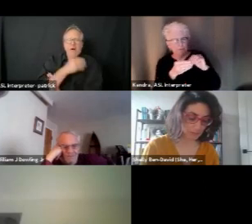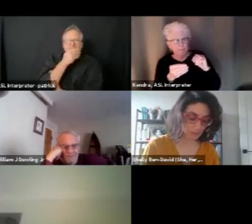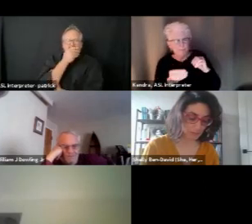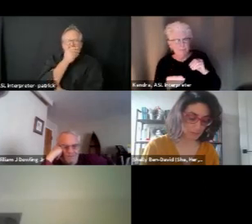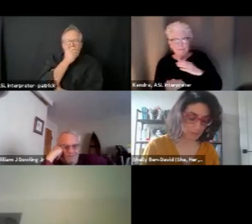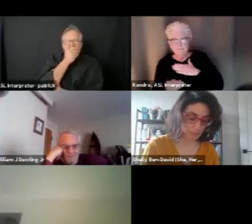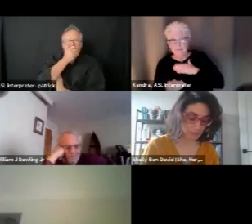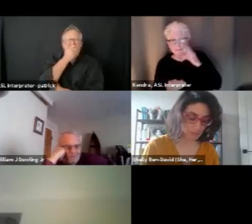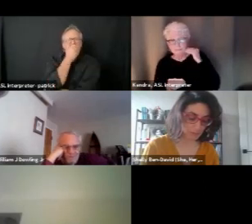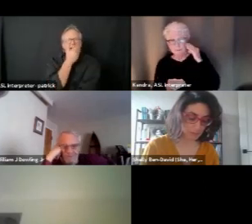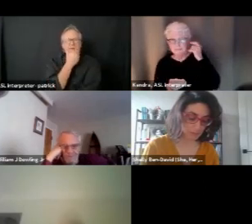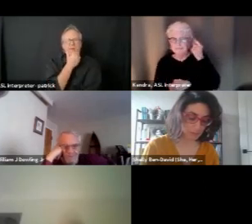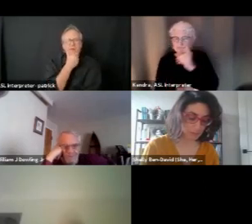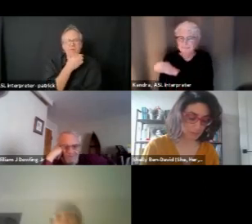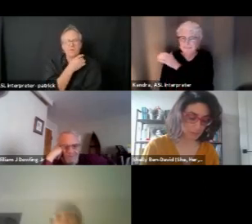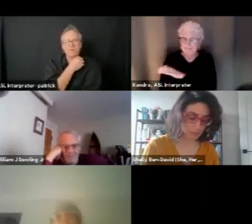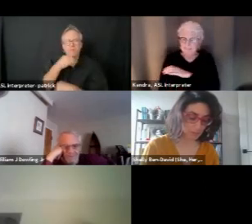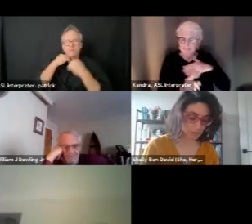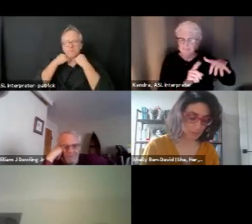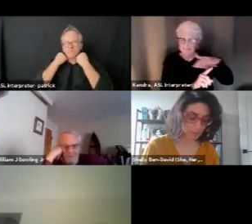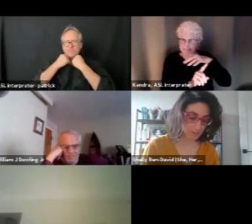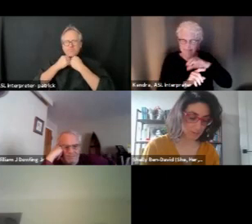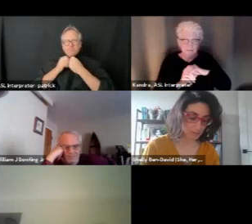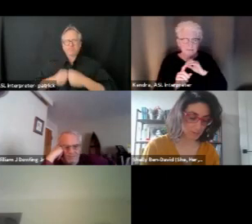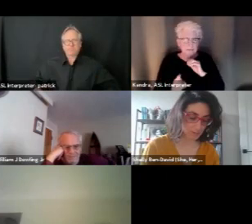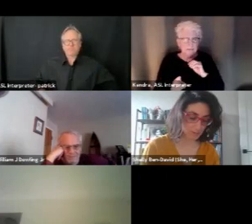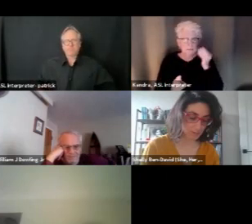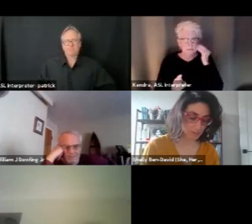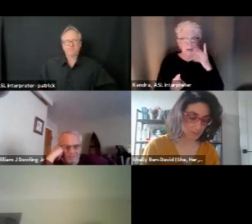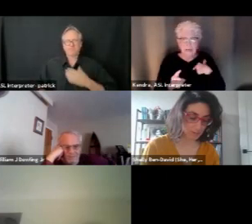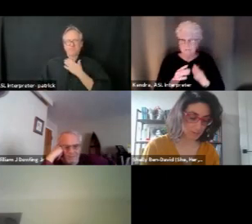within a clinical context that you might have grown in some way,